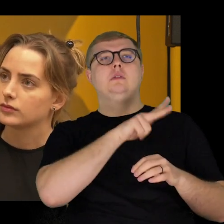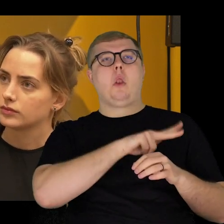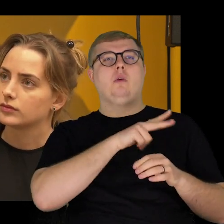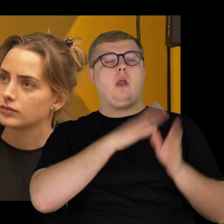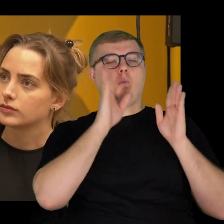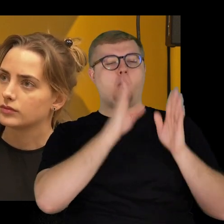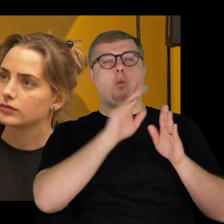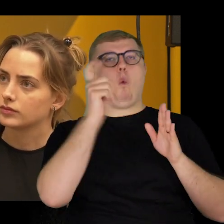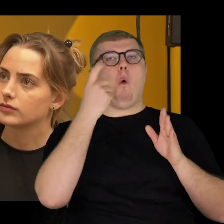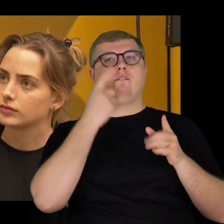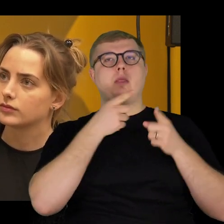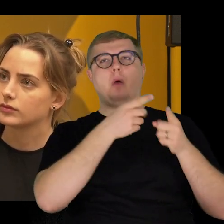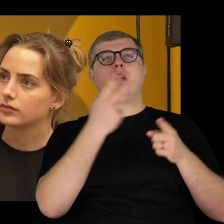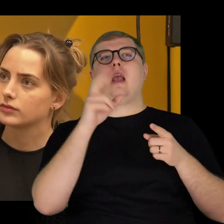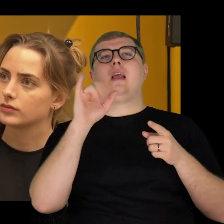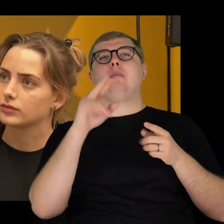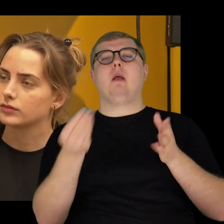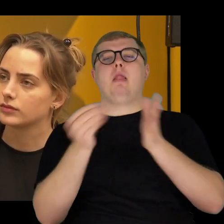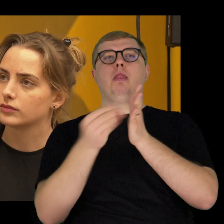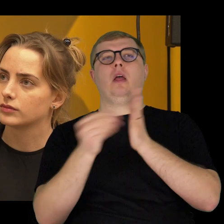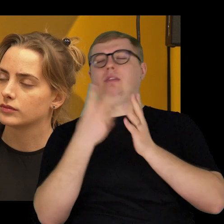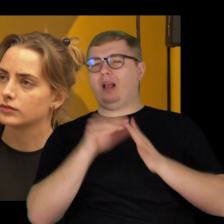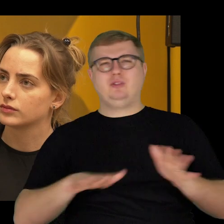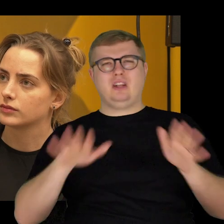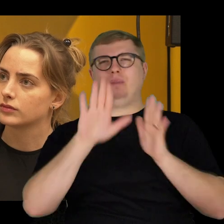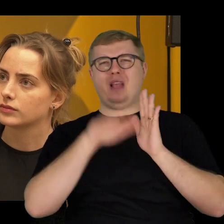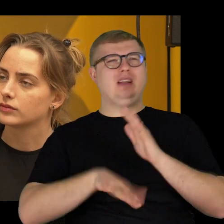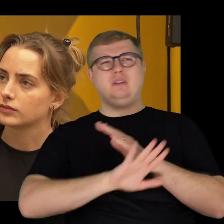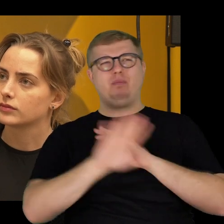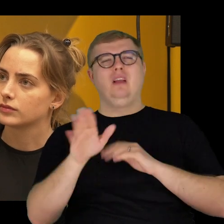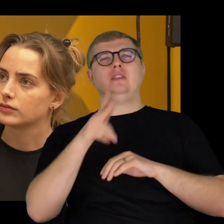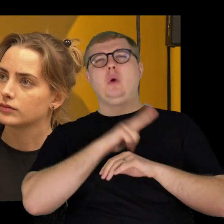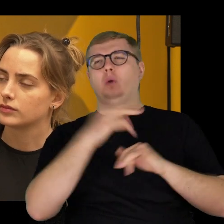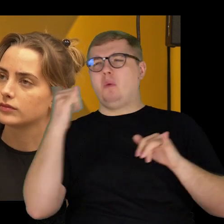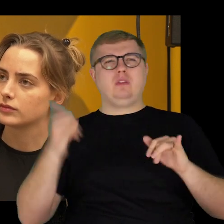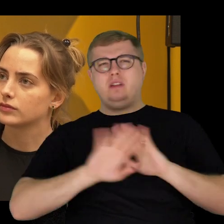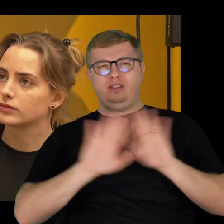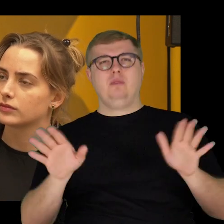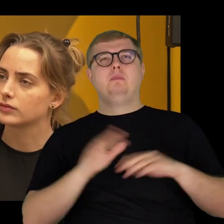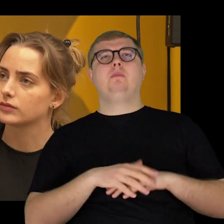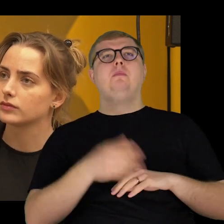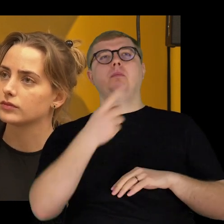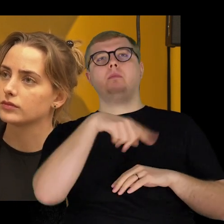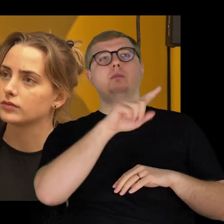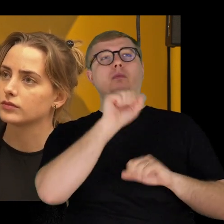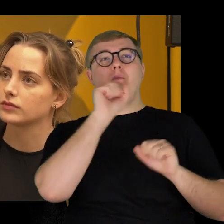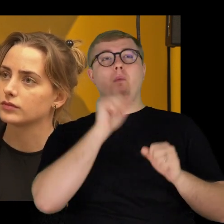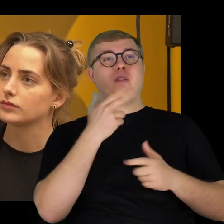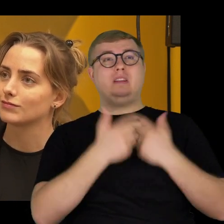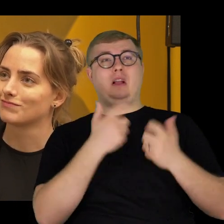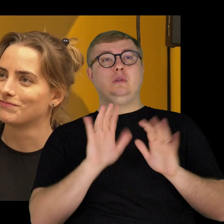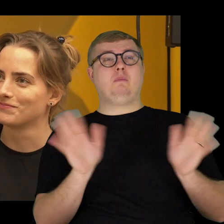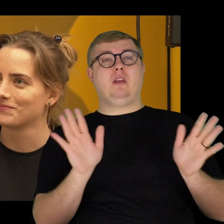not space, not city, not something like that, like sociology, and they don't understand